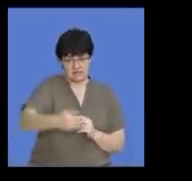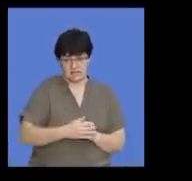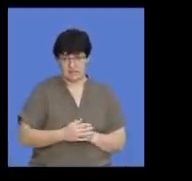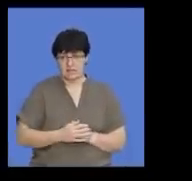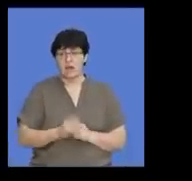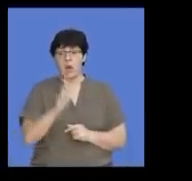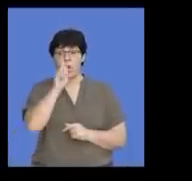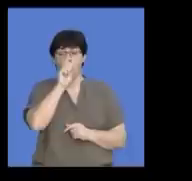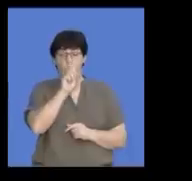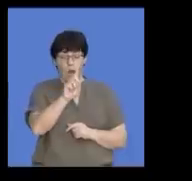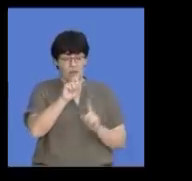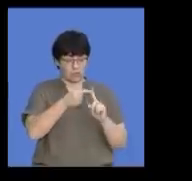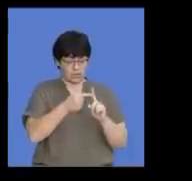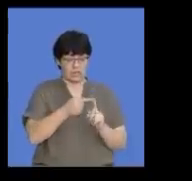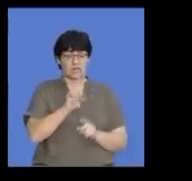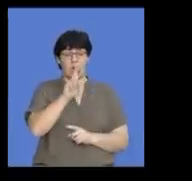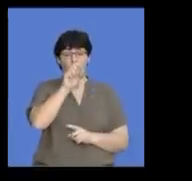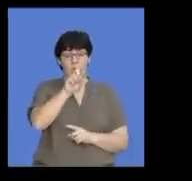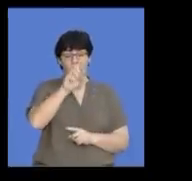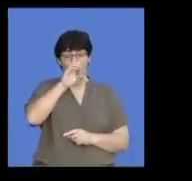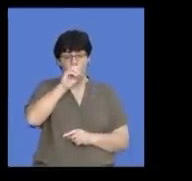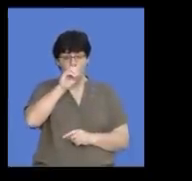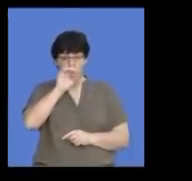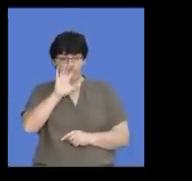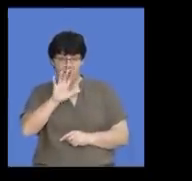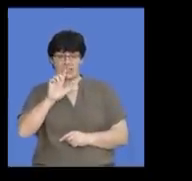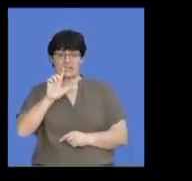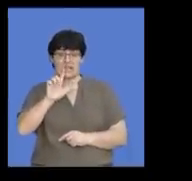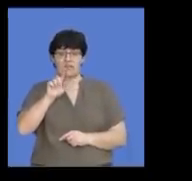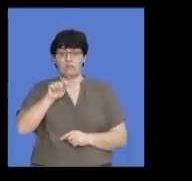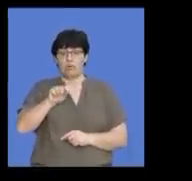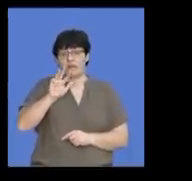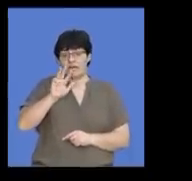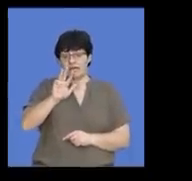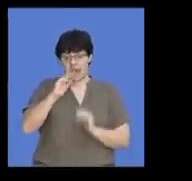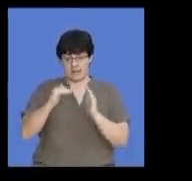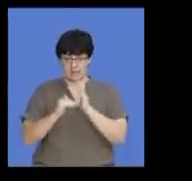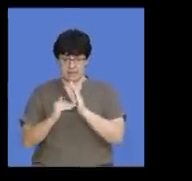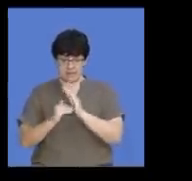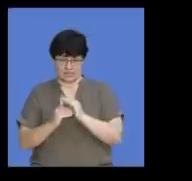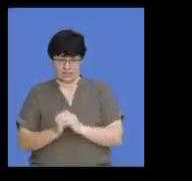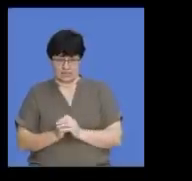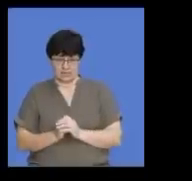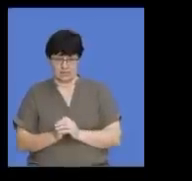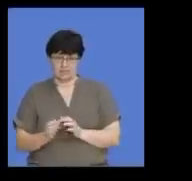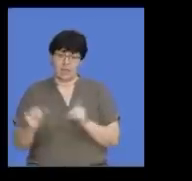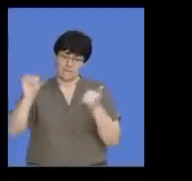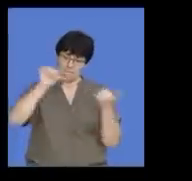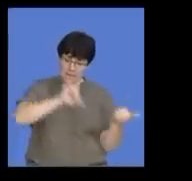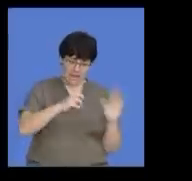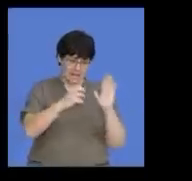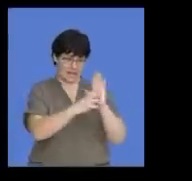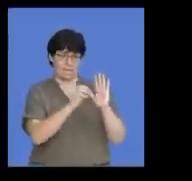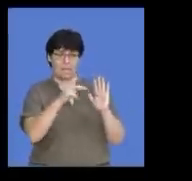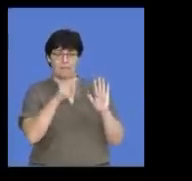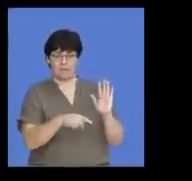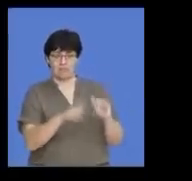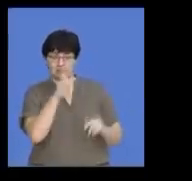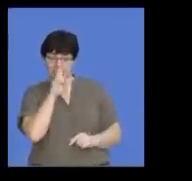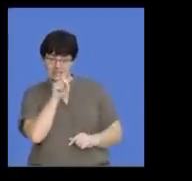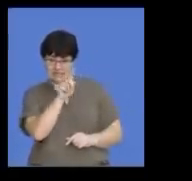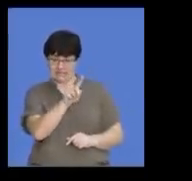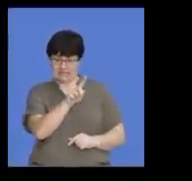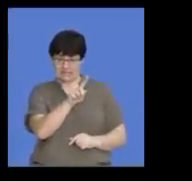The one point is 1057.9 meters. I'm going to go back to the topographic map. Note